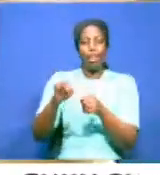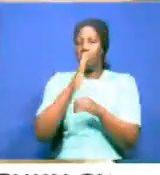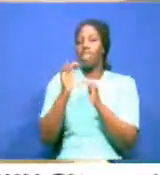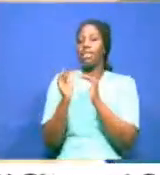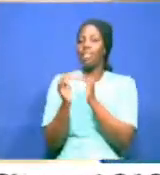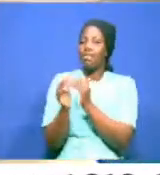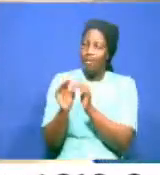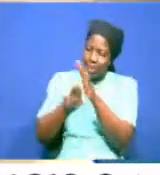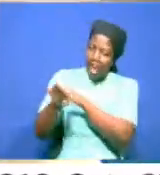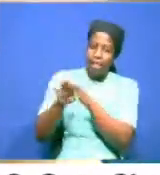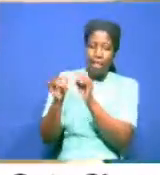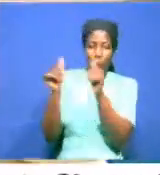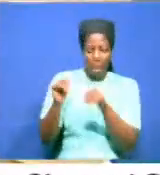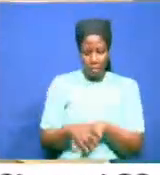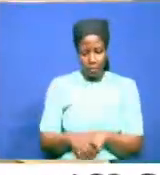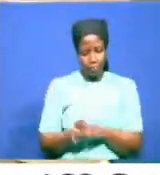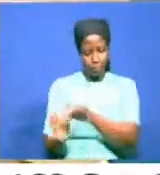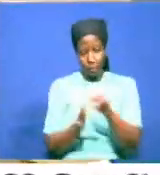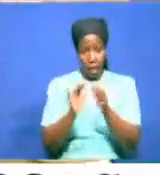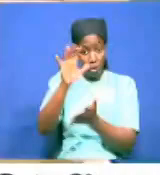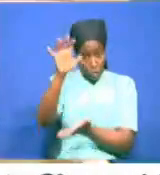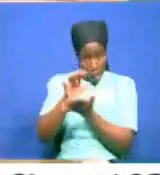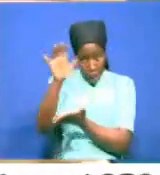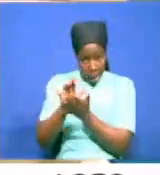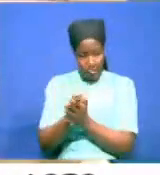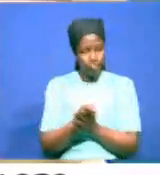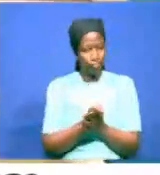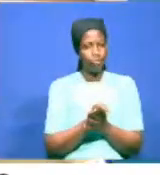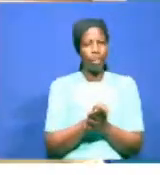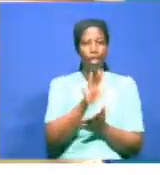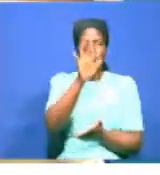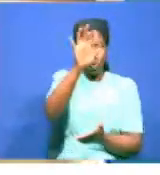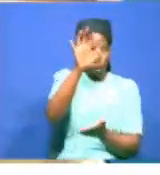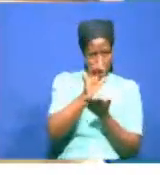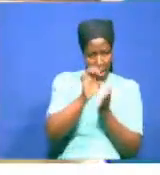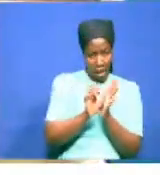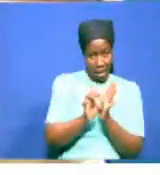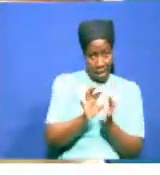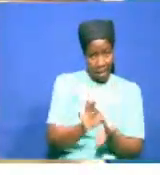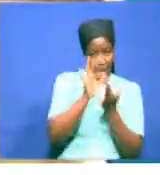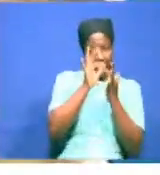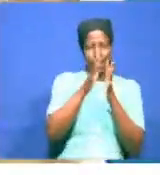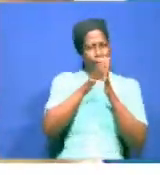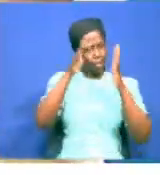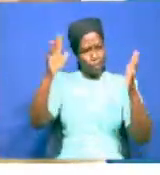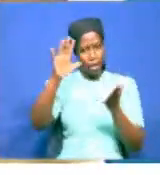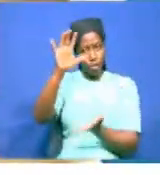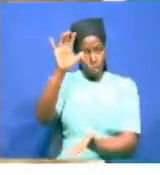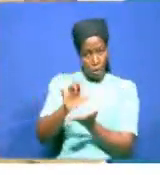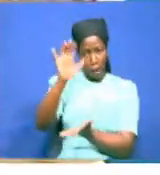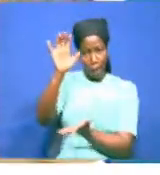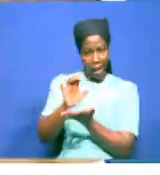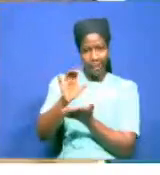it comes to supermarkets and public places, let supermarkets, especially these big supermarkets, let them